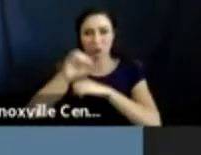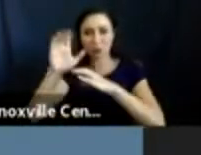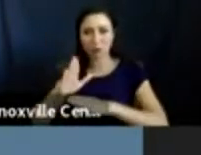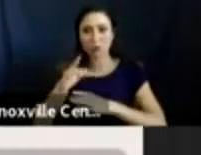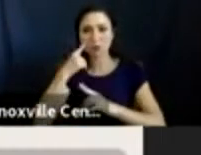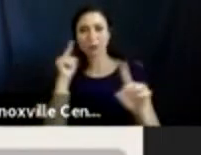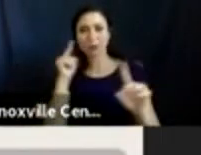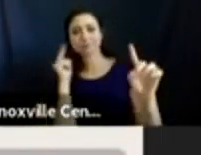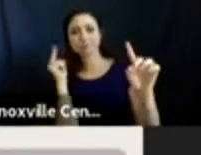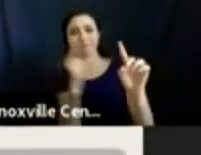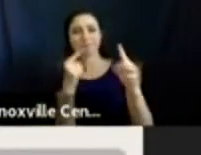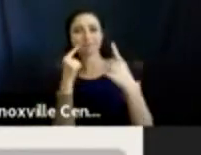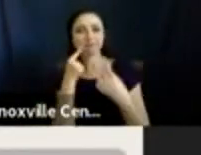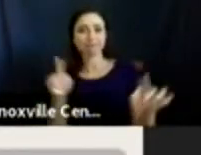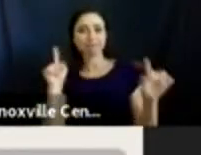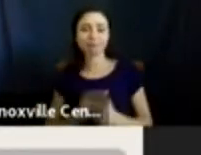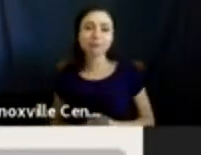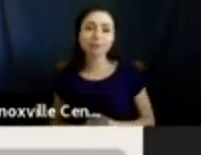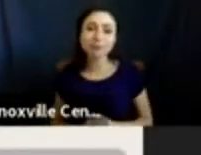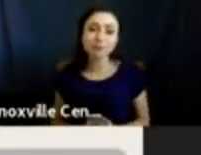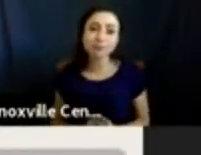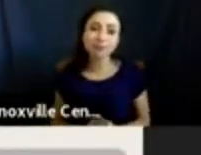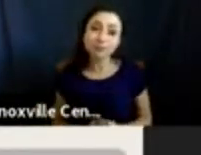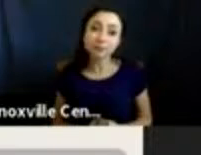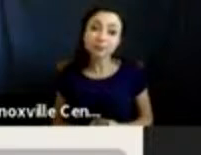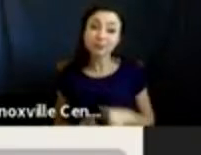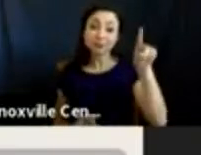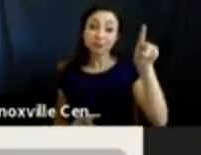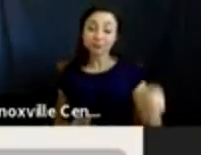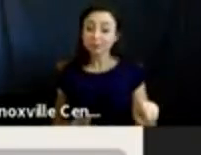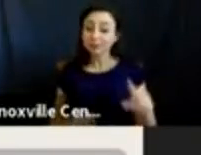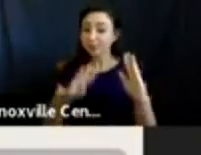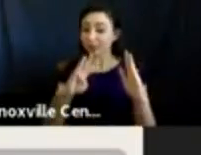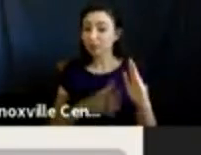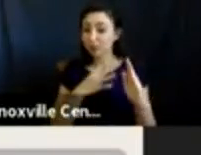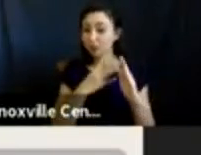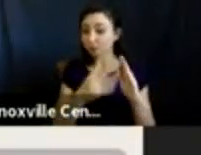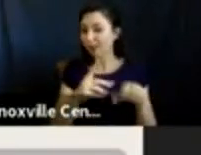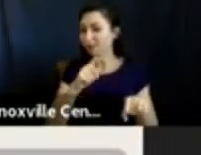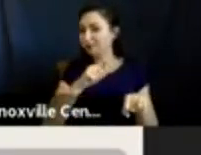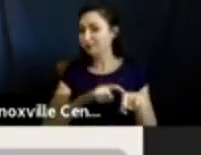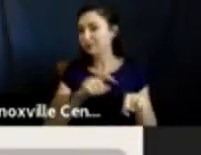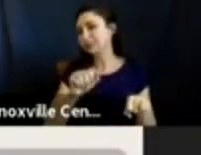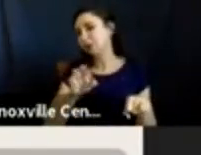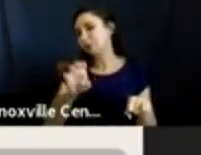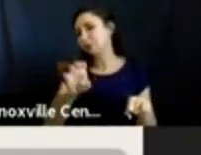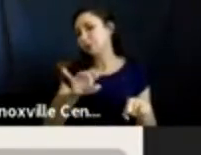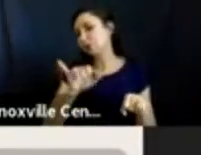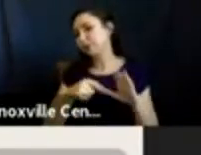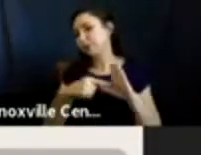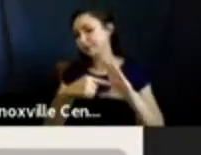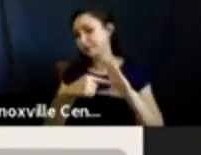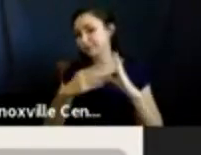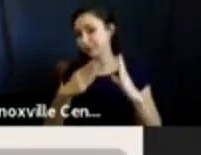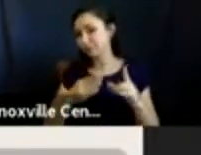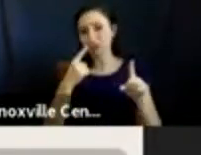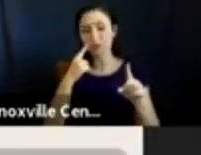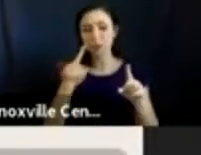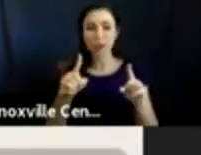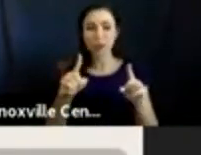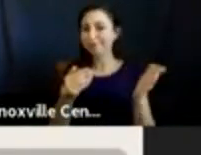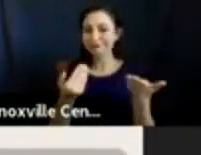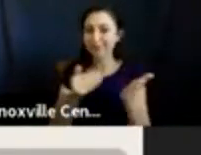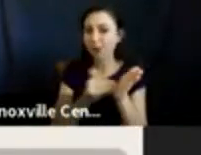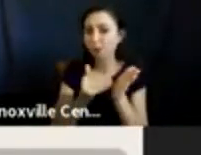effort. So this is a graph. This is one of the time series examples about how often, the question is, how often do you